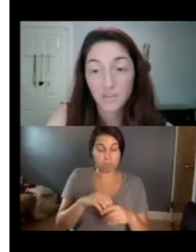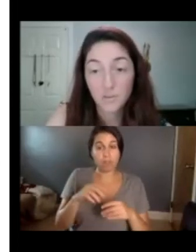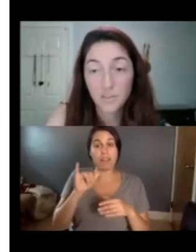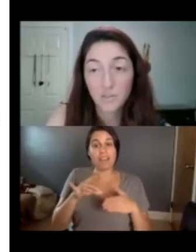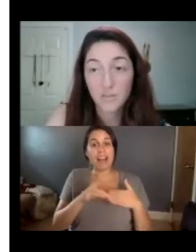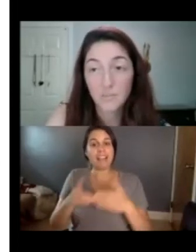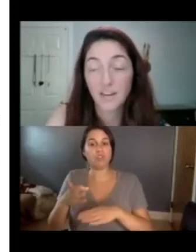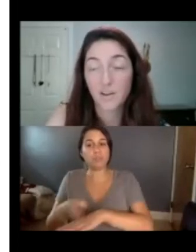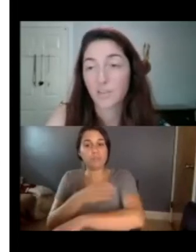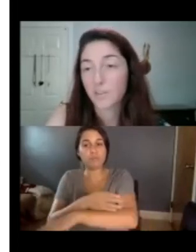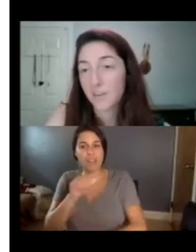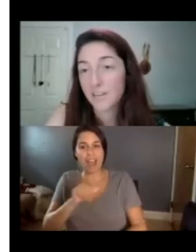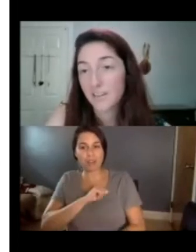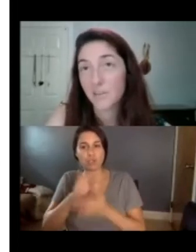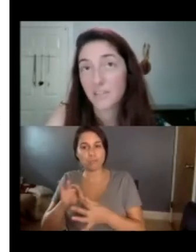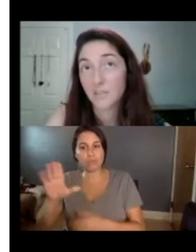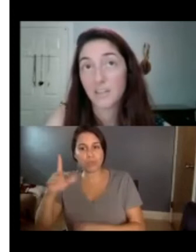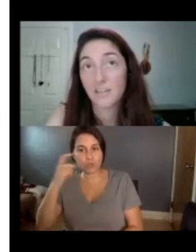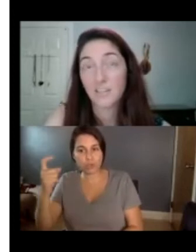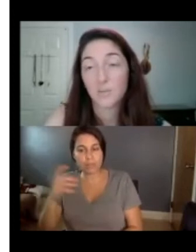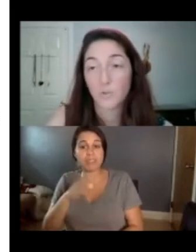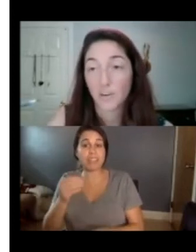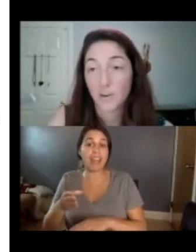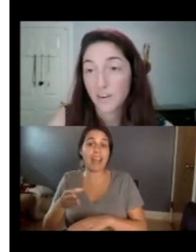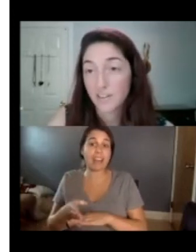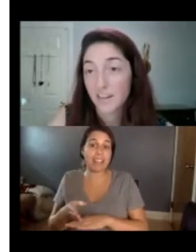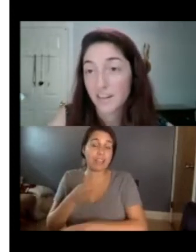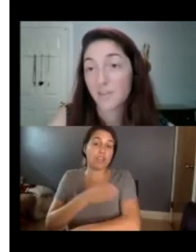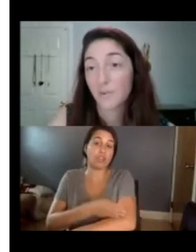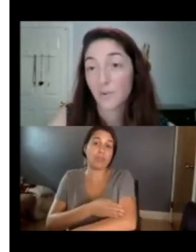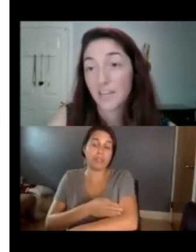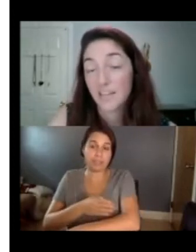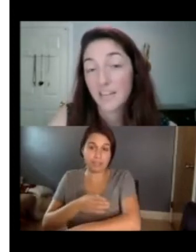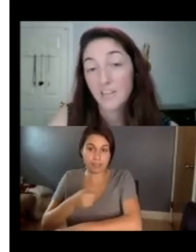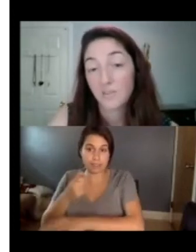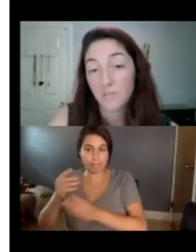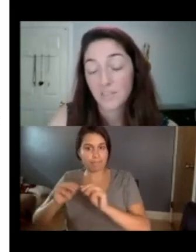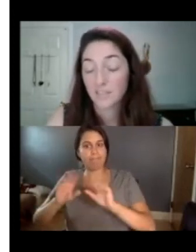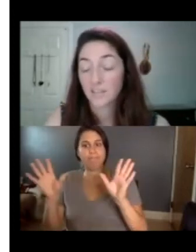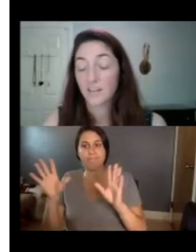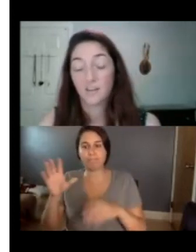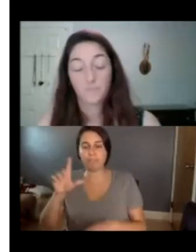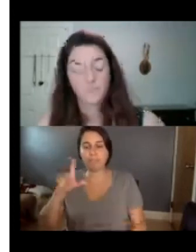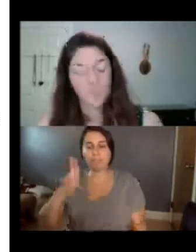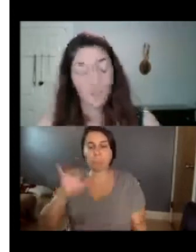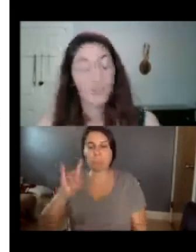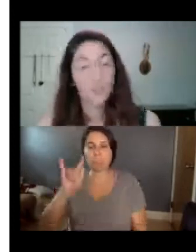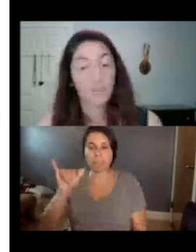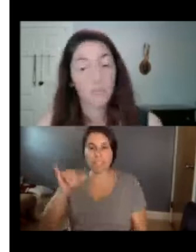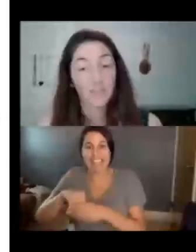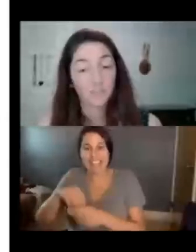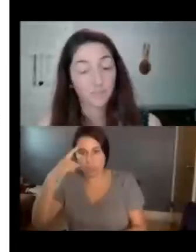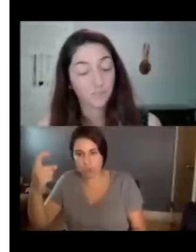improved attitude towards dreams and also a trend to increased lucidity, so more awareness and control in dreams